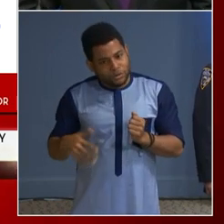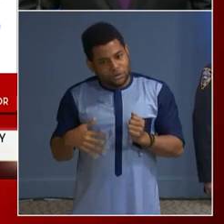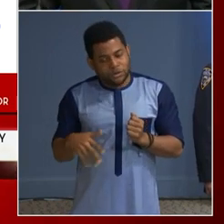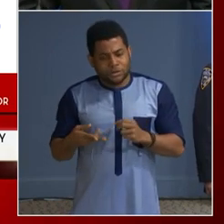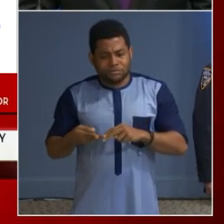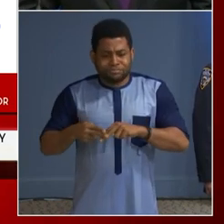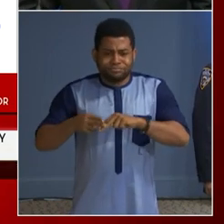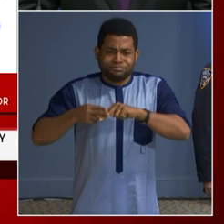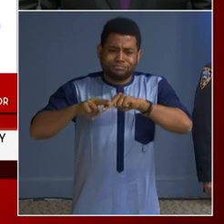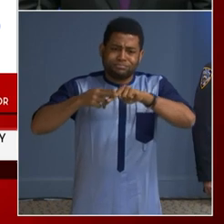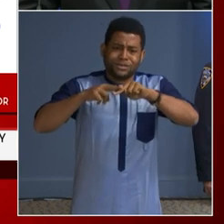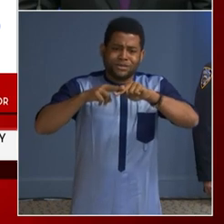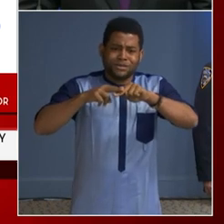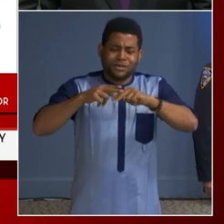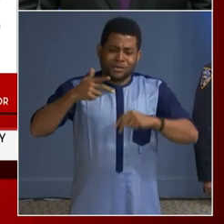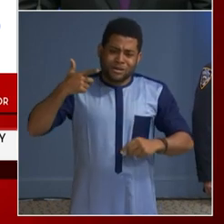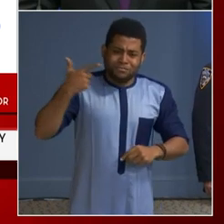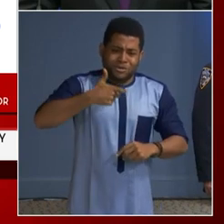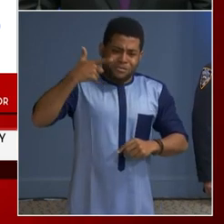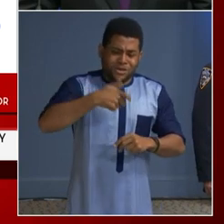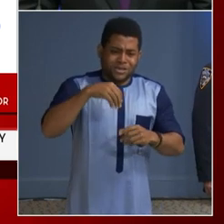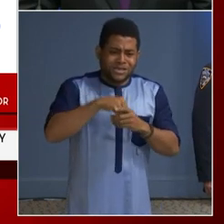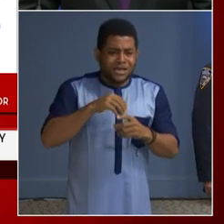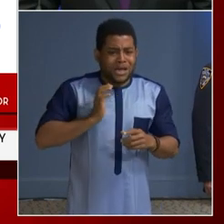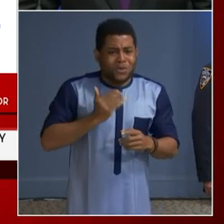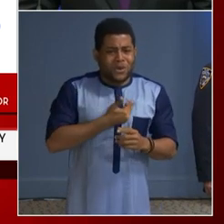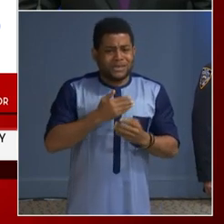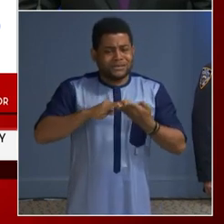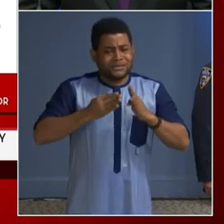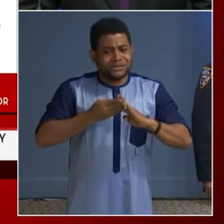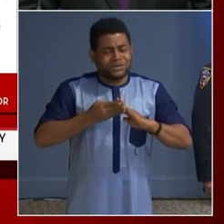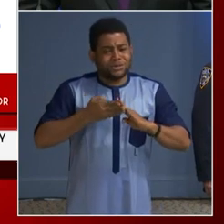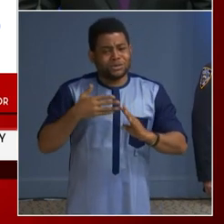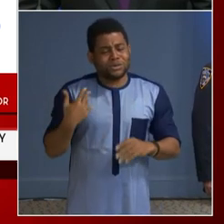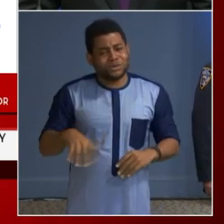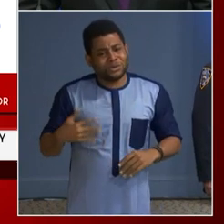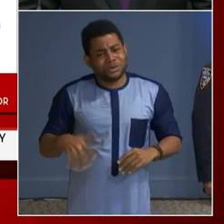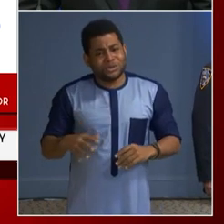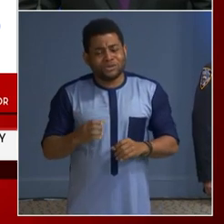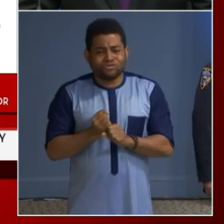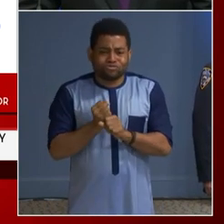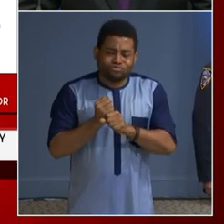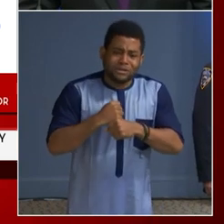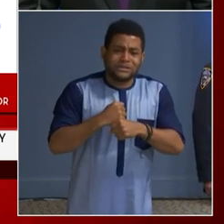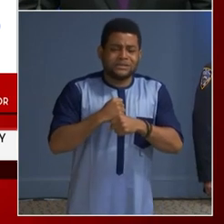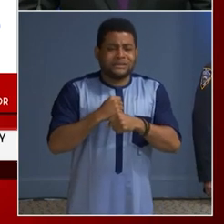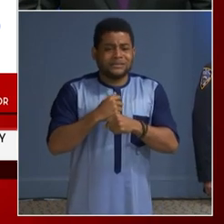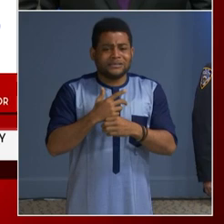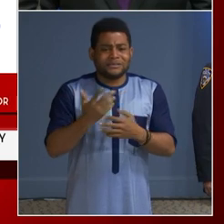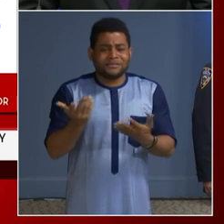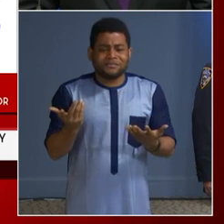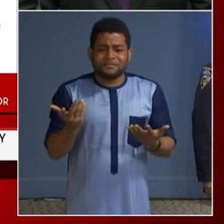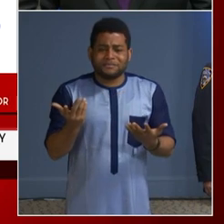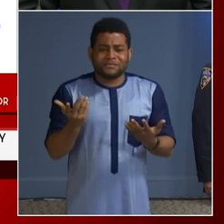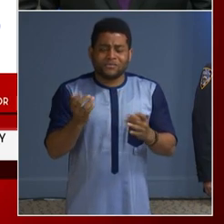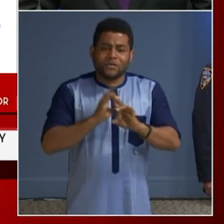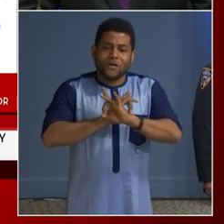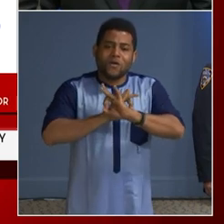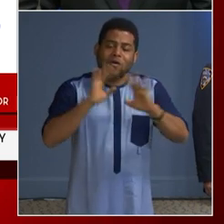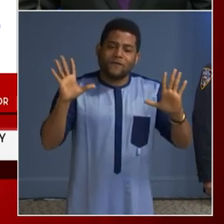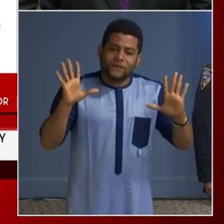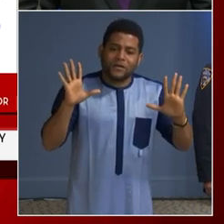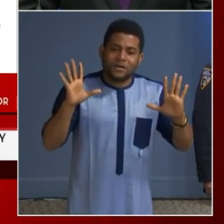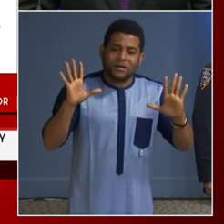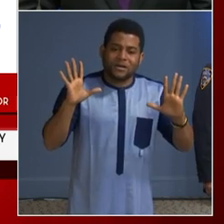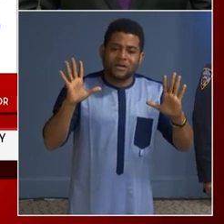guns in our cities is creating an encounter that's causing bloodshed across